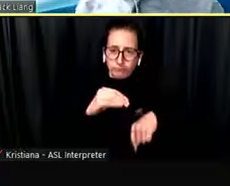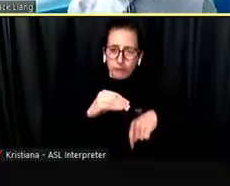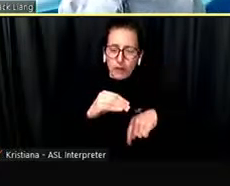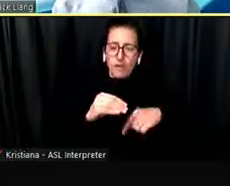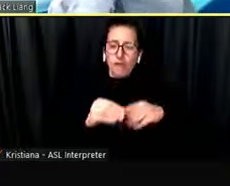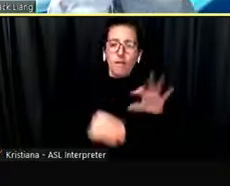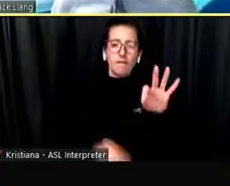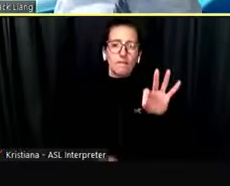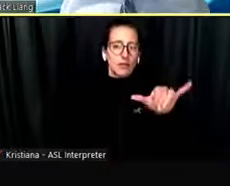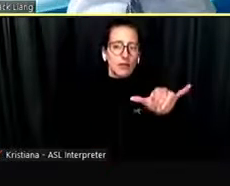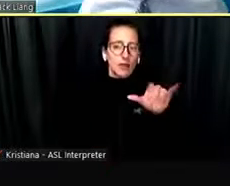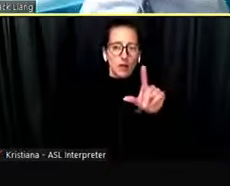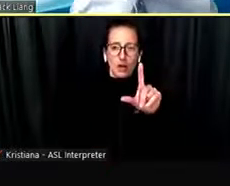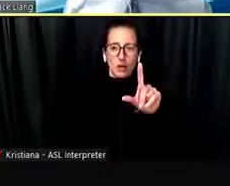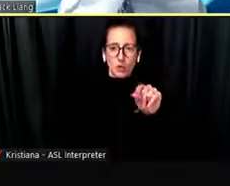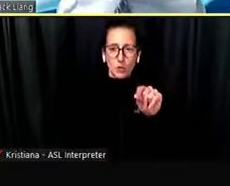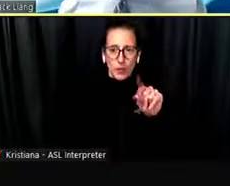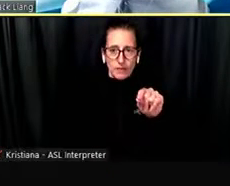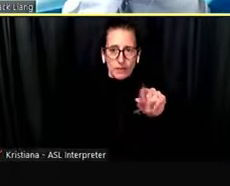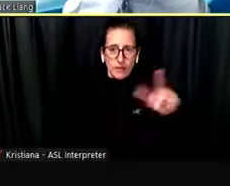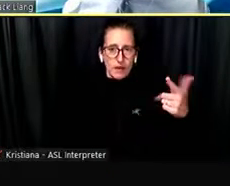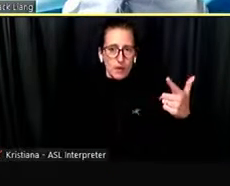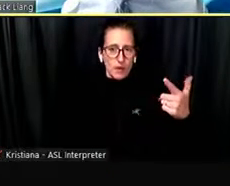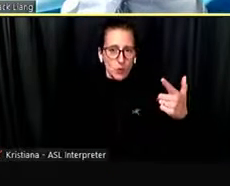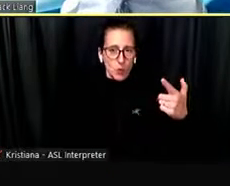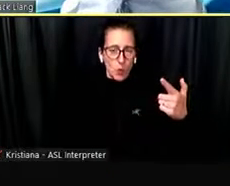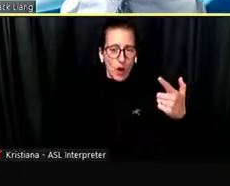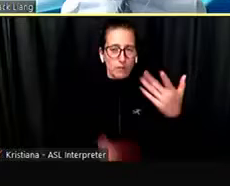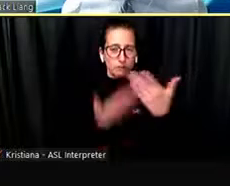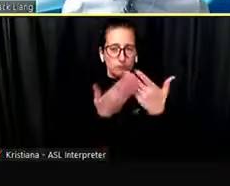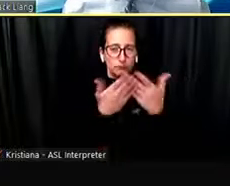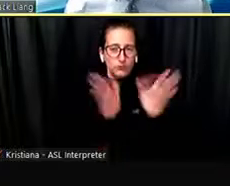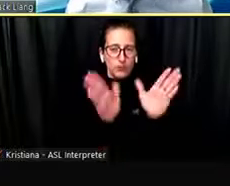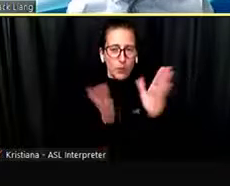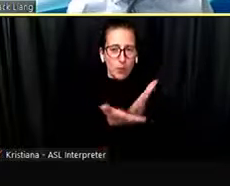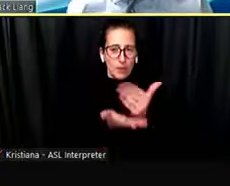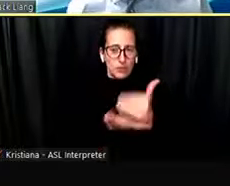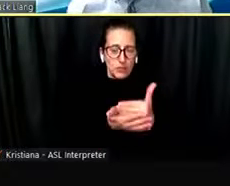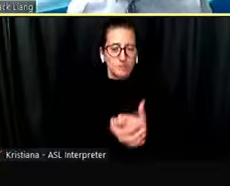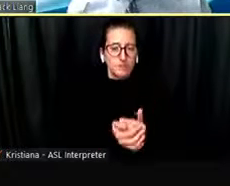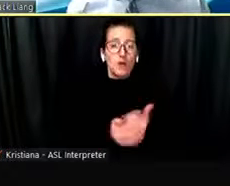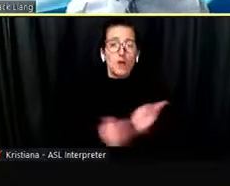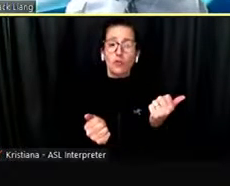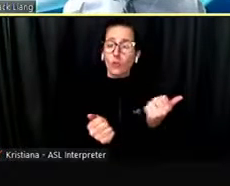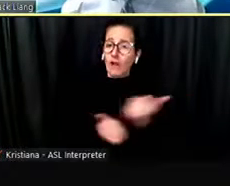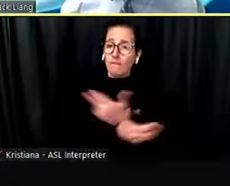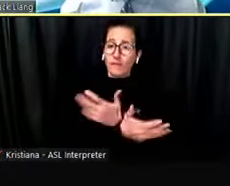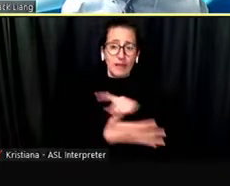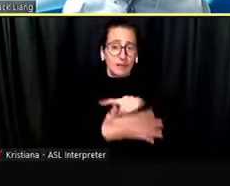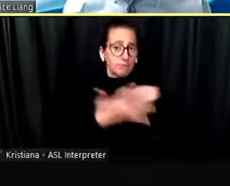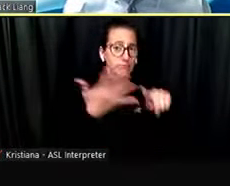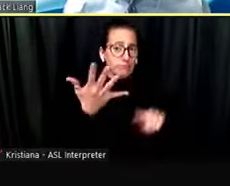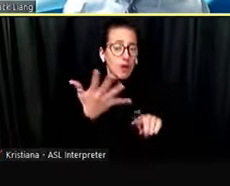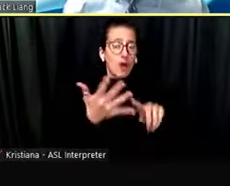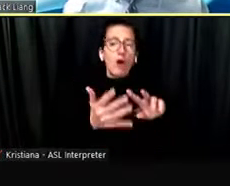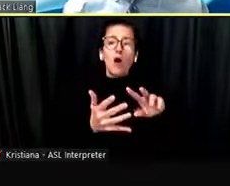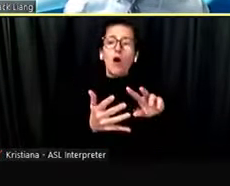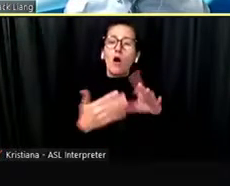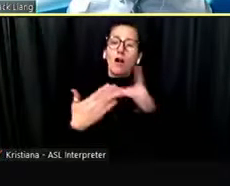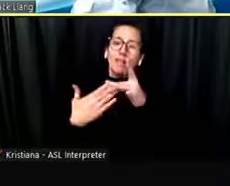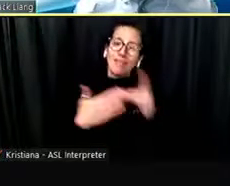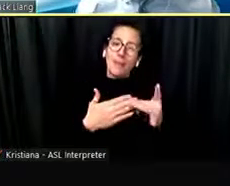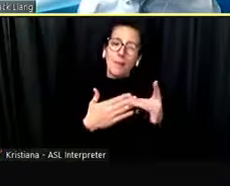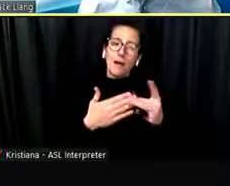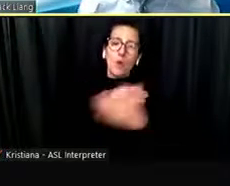overview. And then obviously, all of that is driven by the Washington County's mission, is what we do. And the Washington County's mission is to